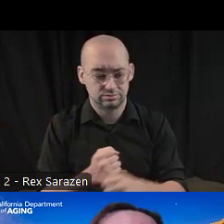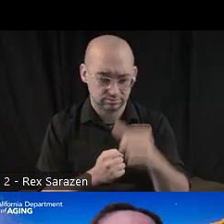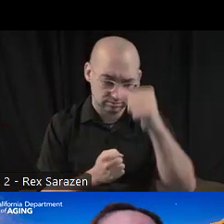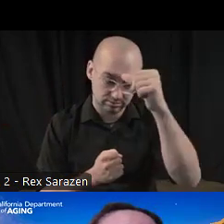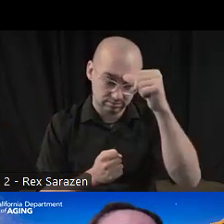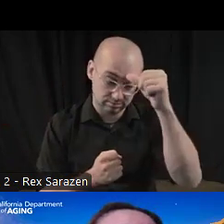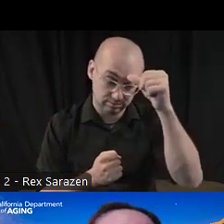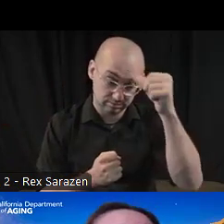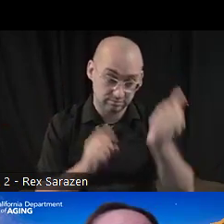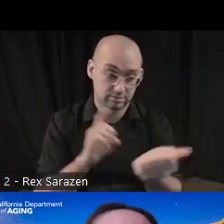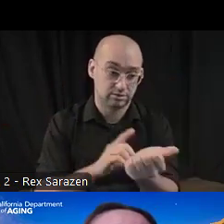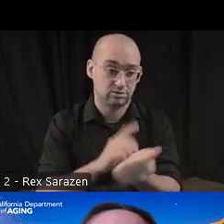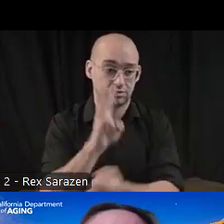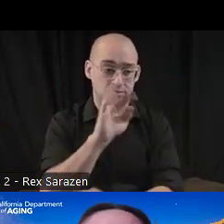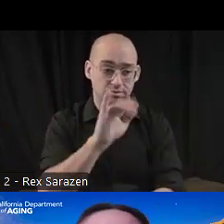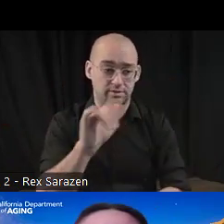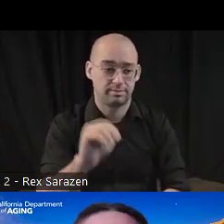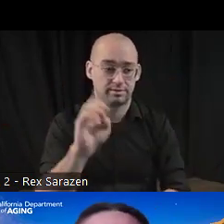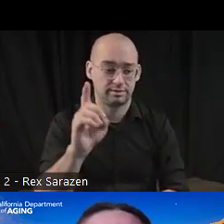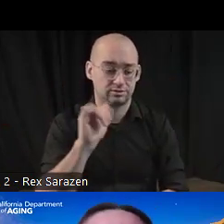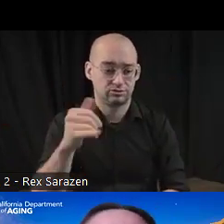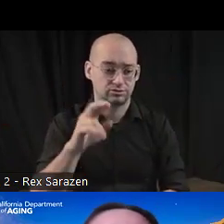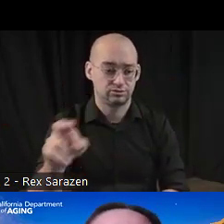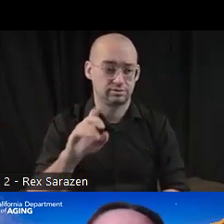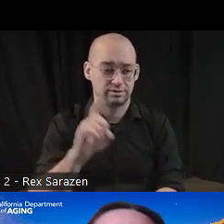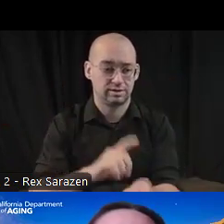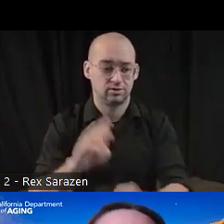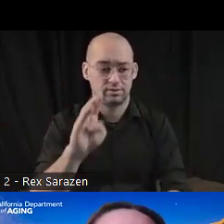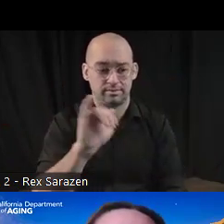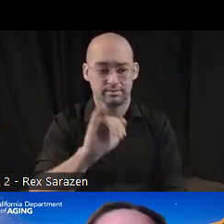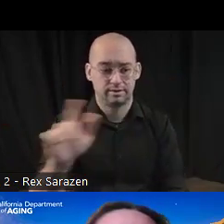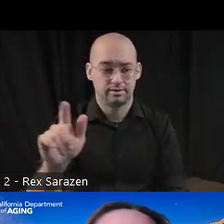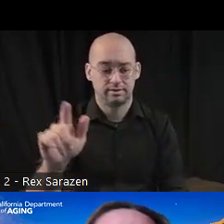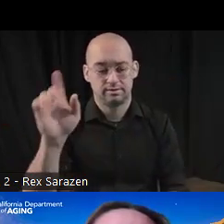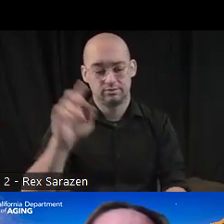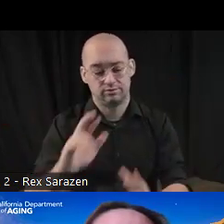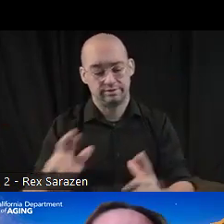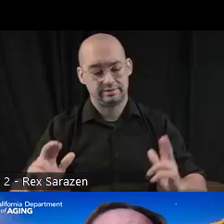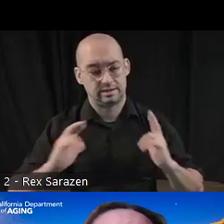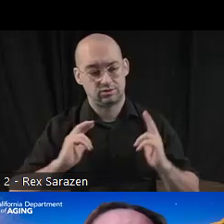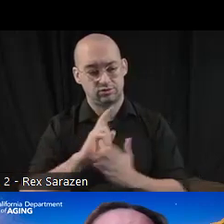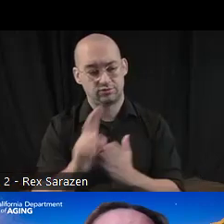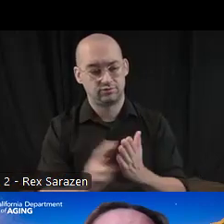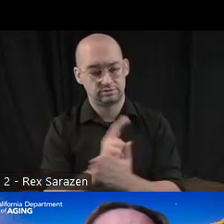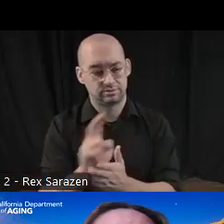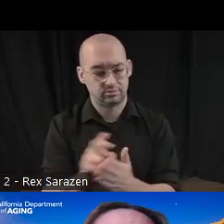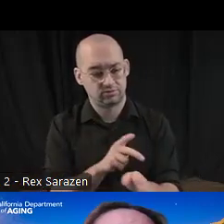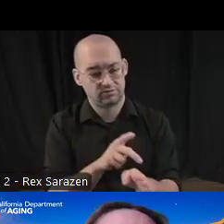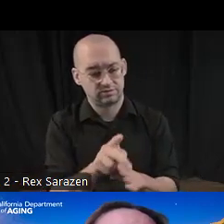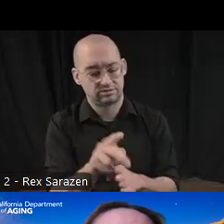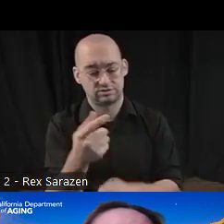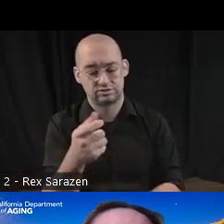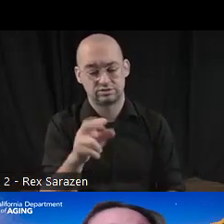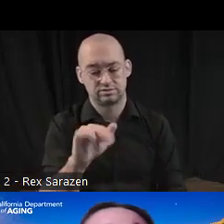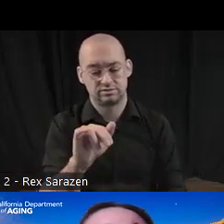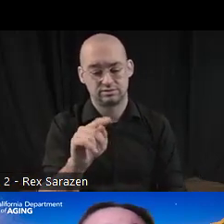We have Dr. William D. Jr., also as Dr. Bill, is a retired university professor in gerontology and was